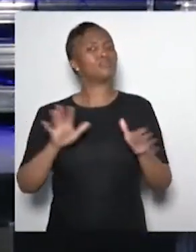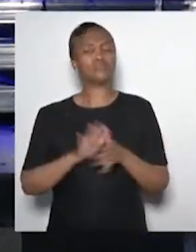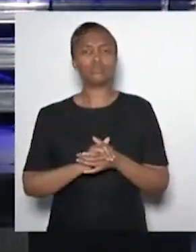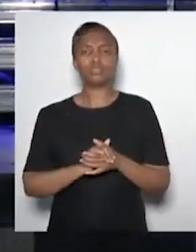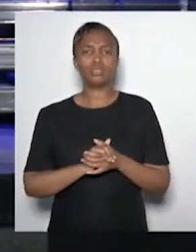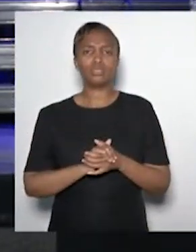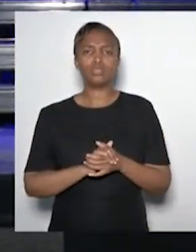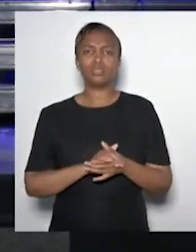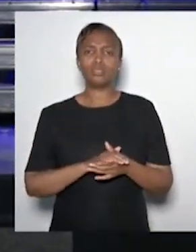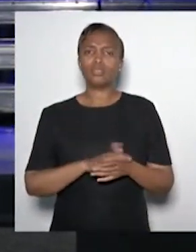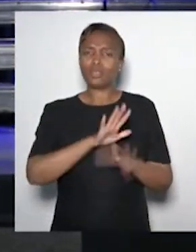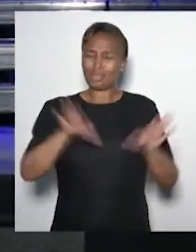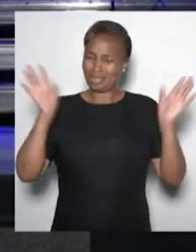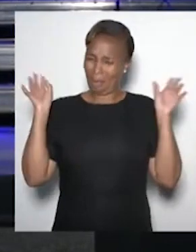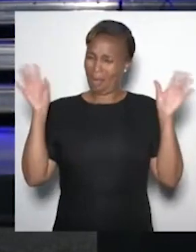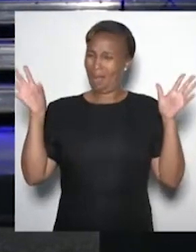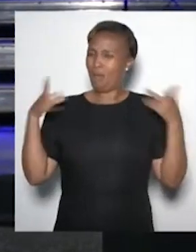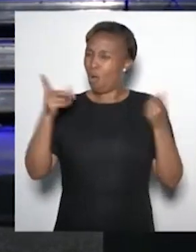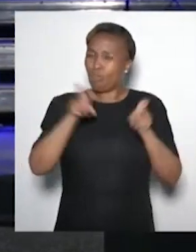ungatutumi utawa.